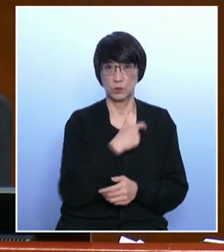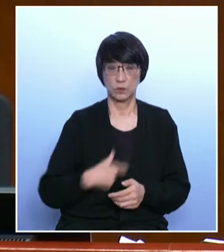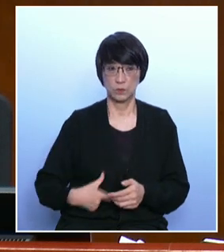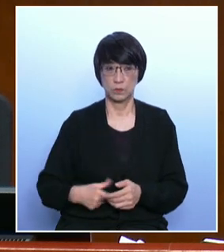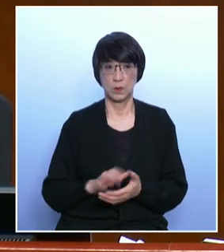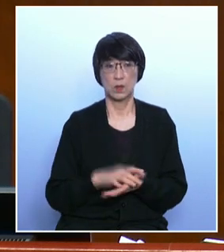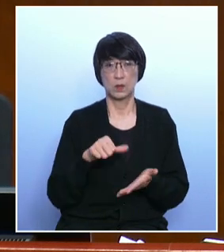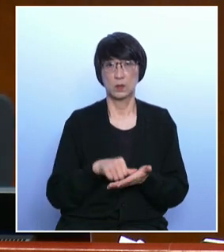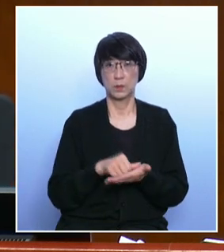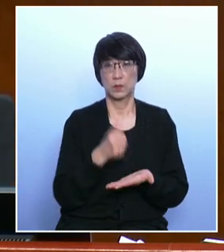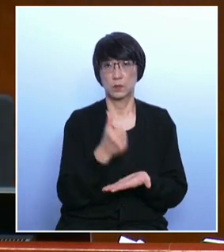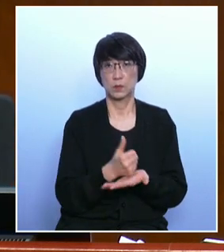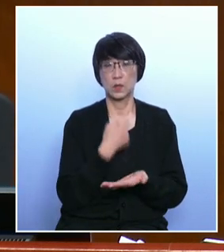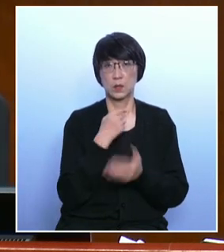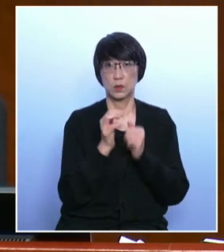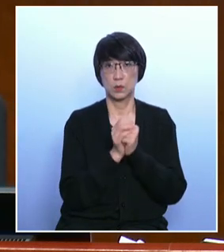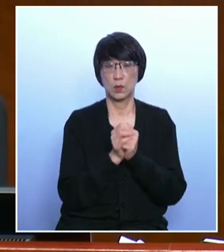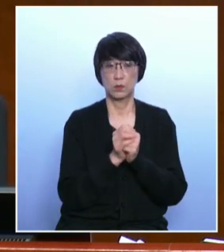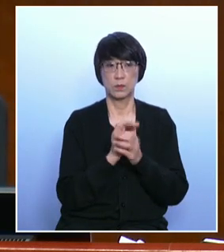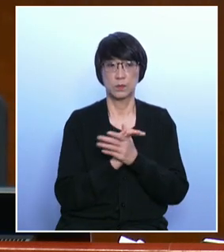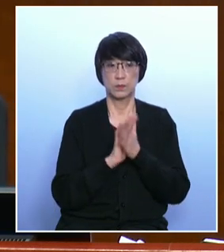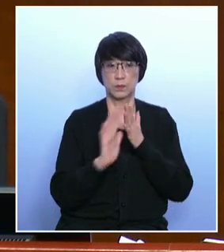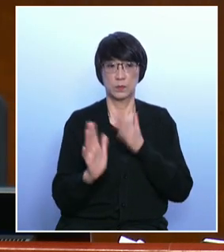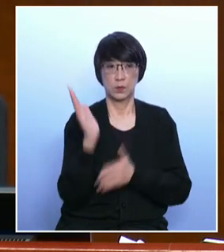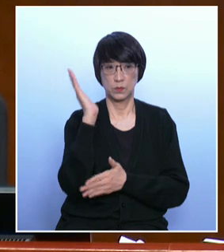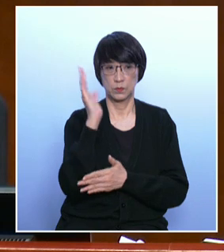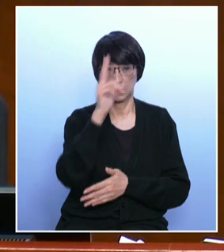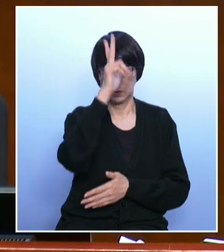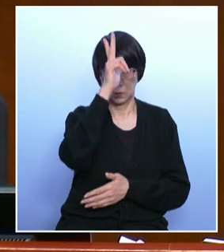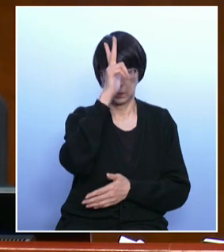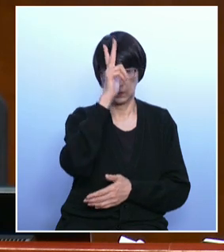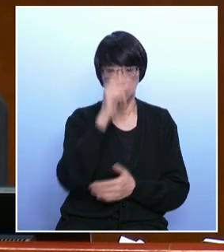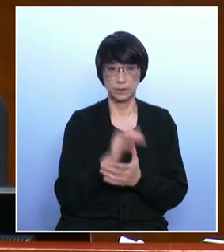Members who would like to speak, please press the button to request to speak now.